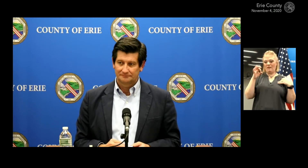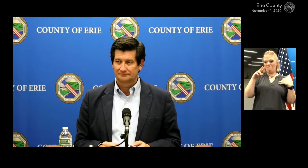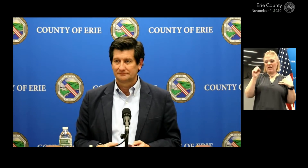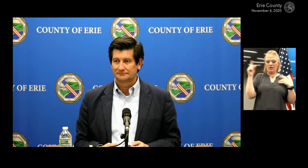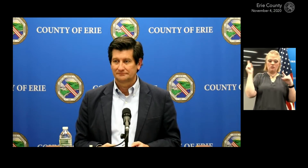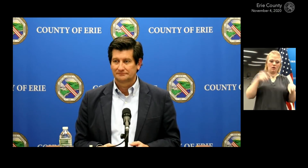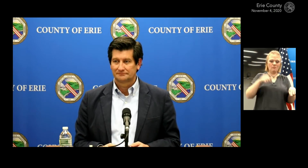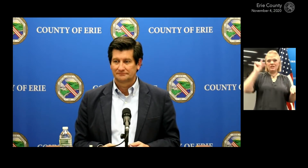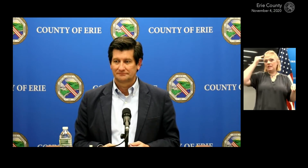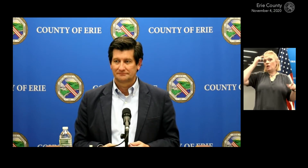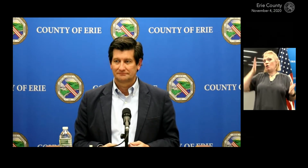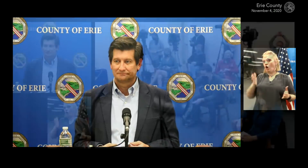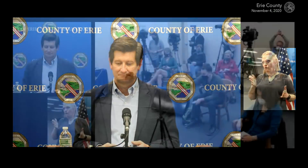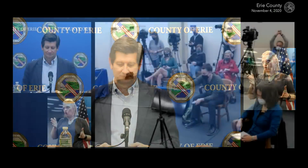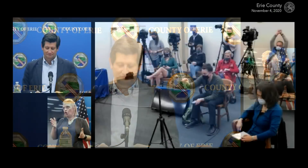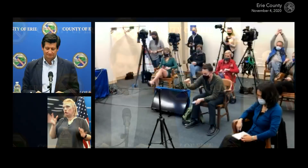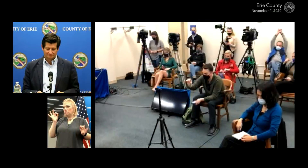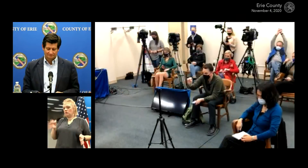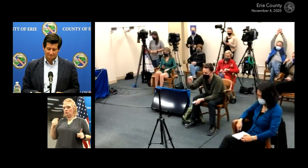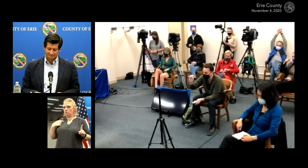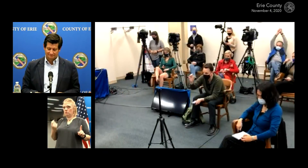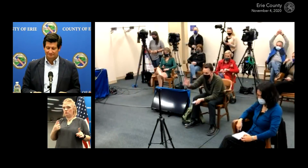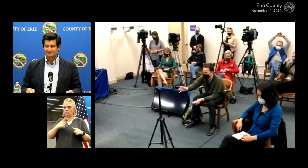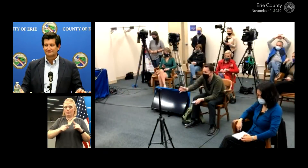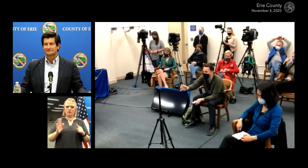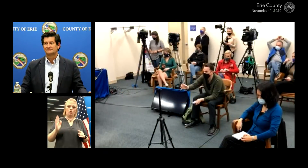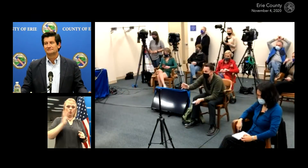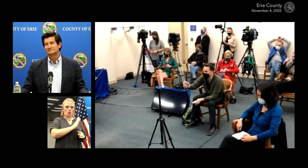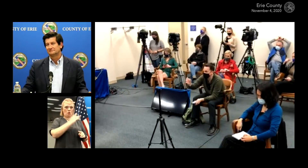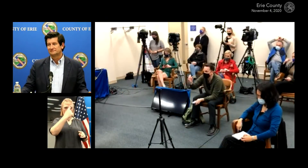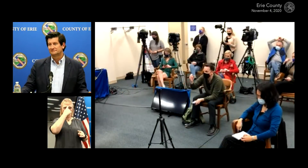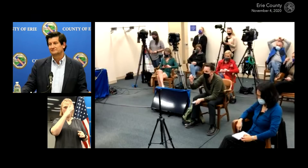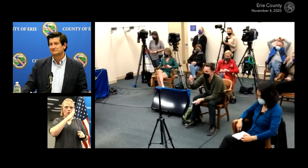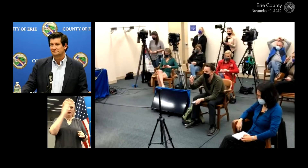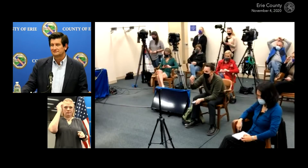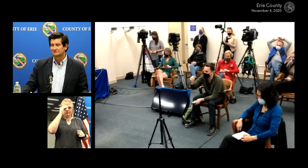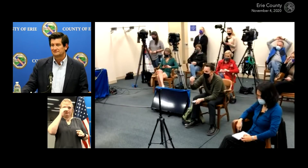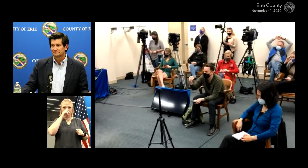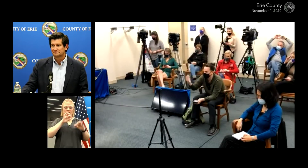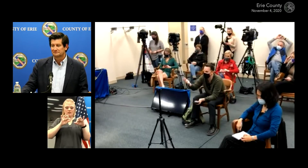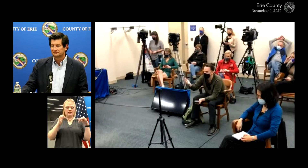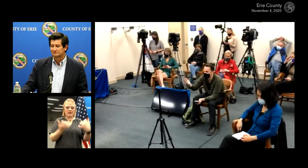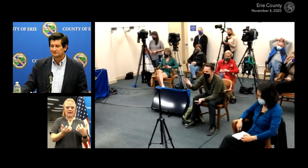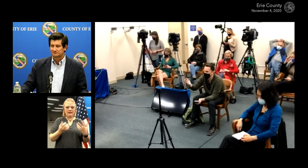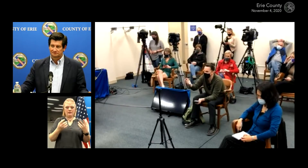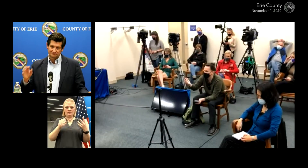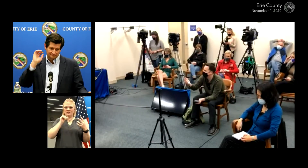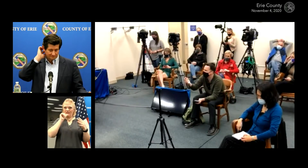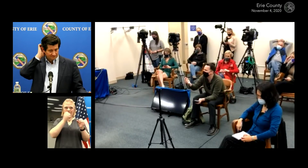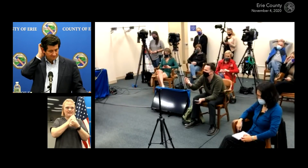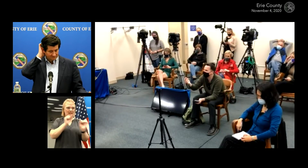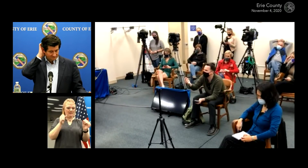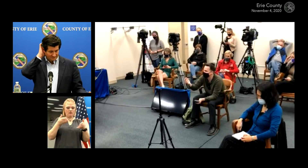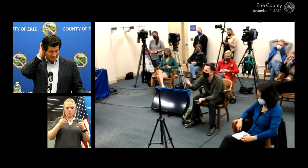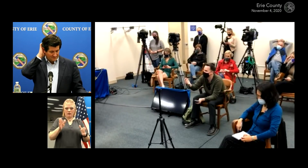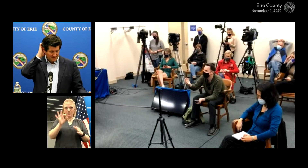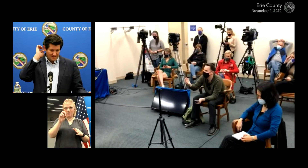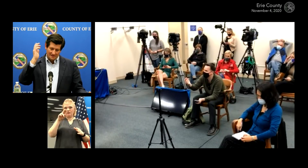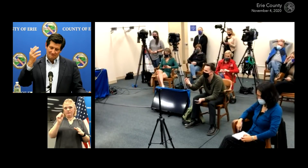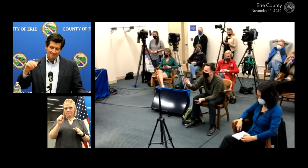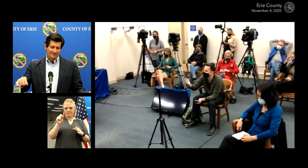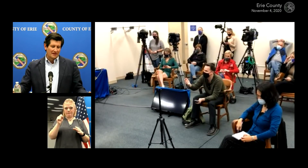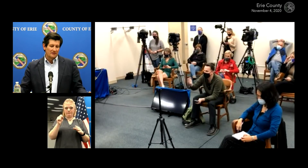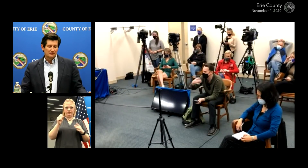the governor's, so I'm going to preface that. But I'd love to get your thoughts on this idea that the stadium would not be safe to allow fans in.